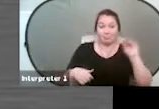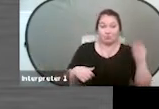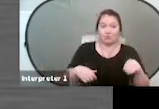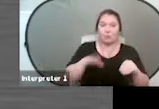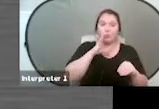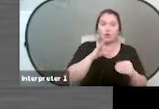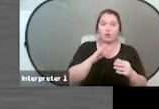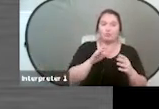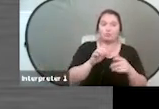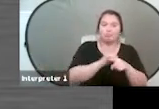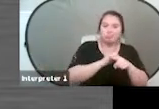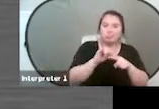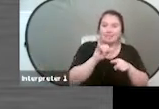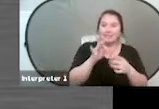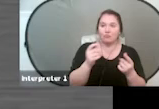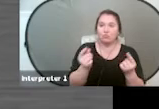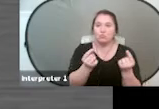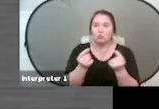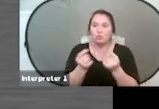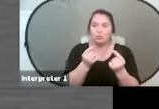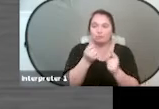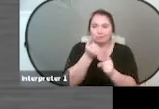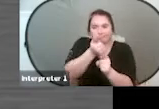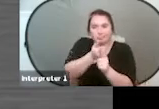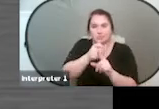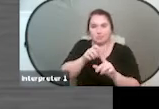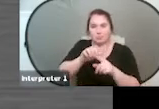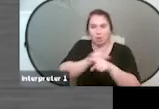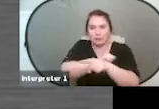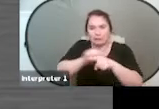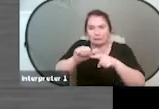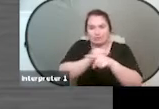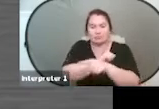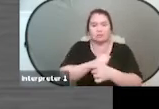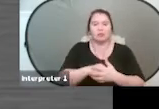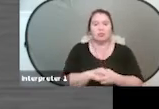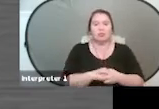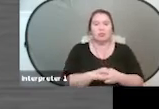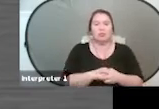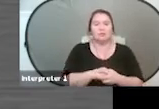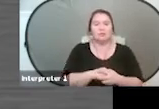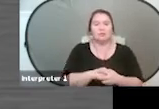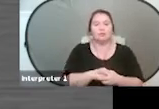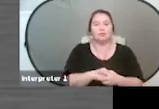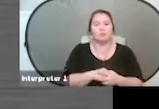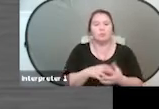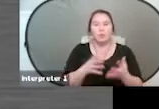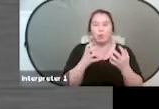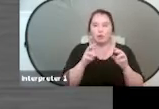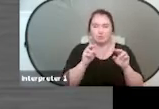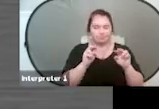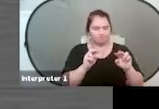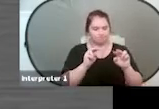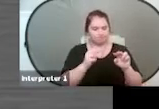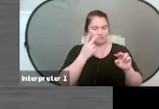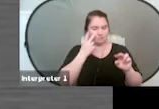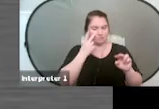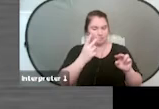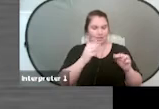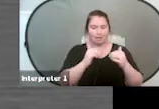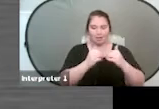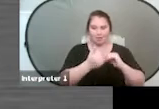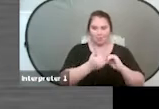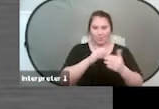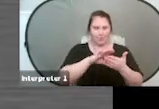and having discussion and demonstration. So we want to look and think about how our learning environments and